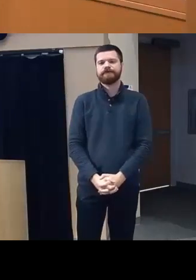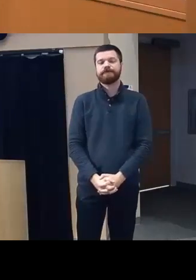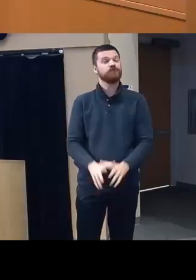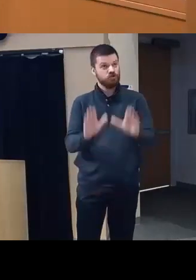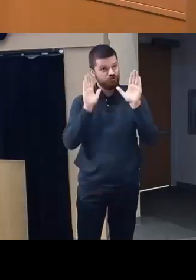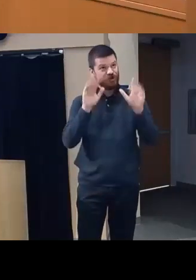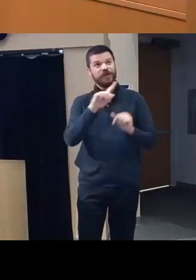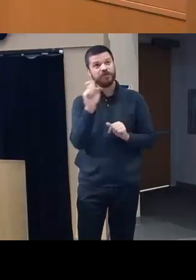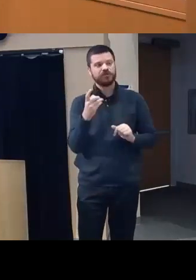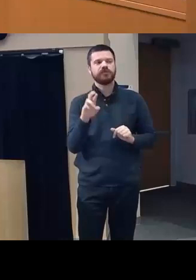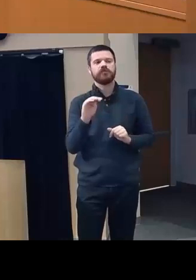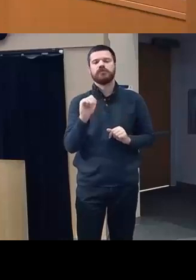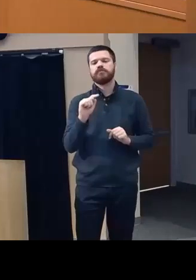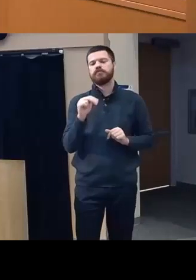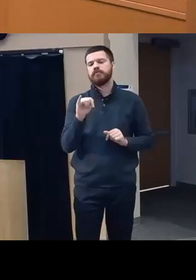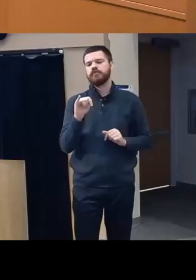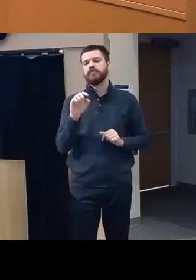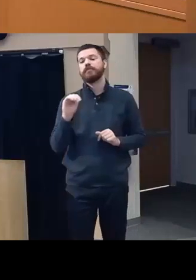Great question.